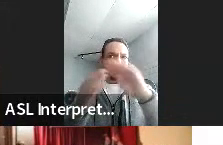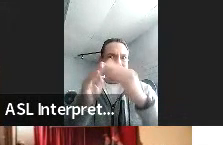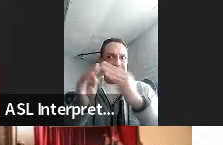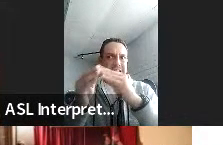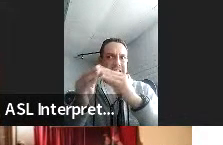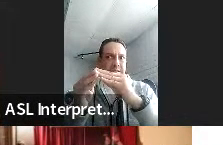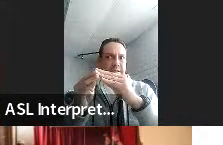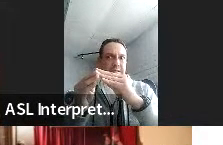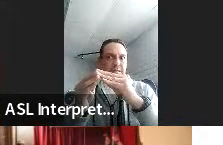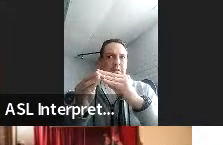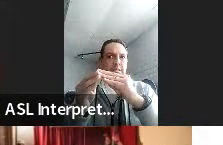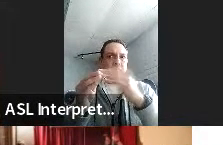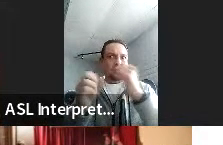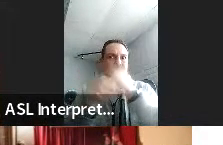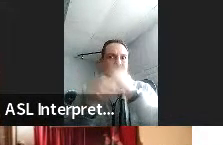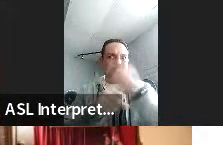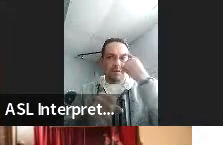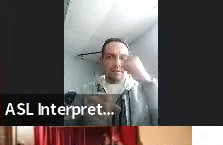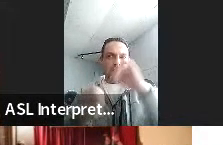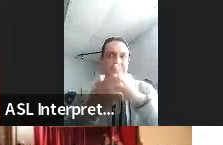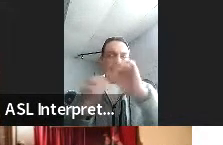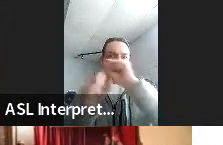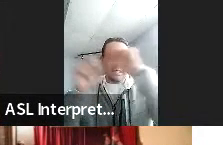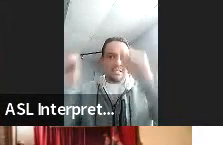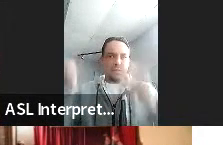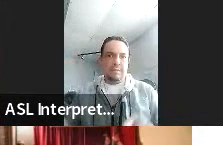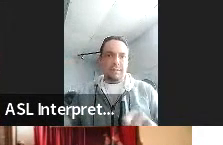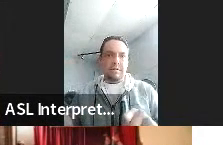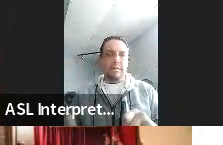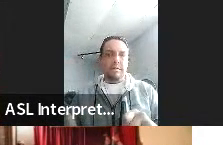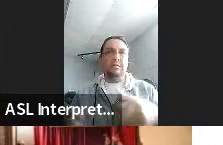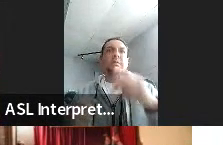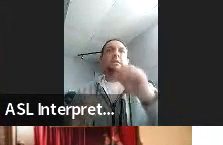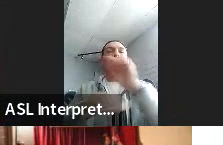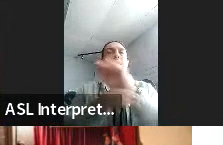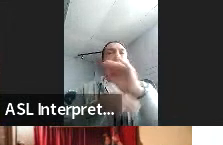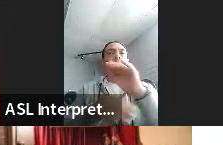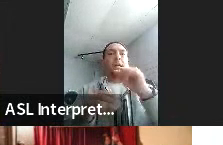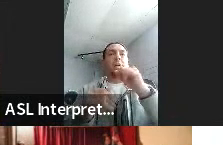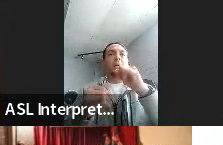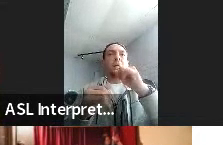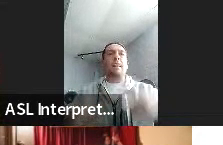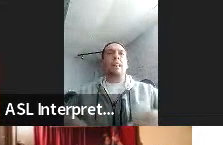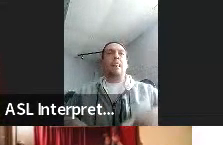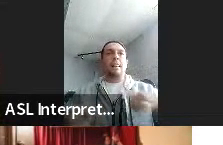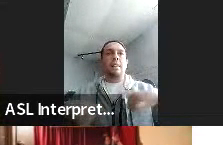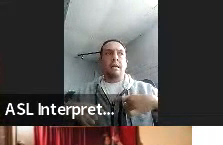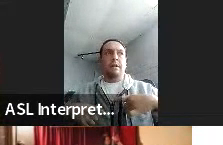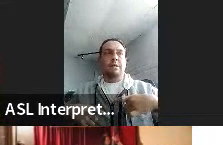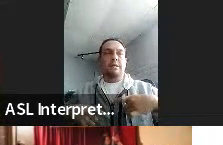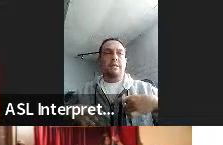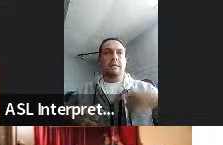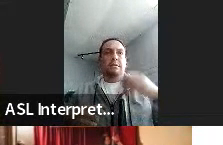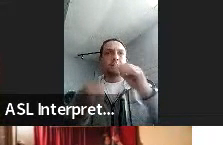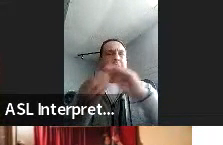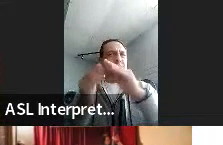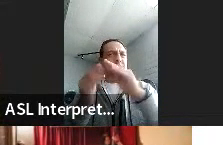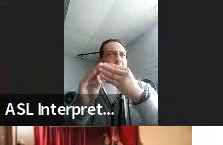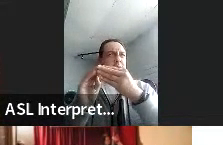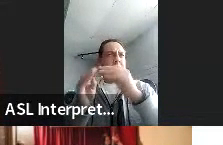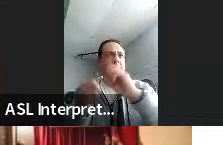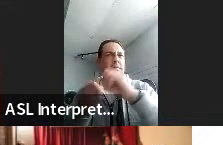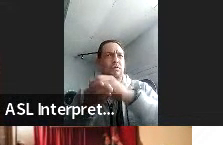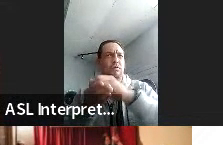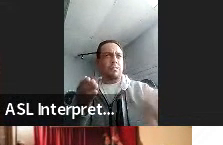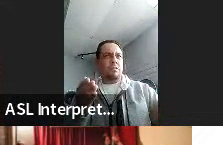Third, on nightlife, a few years ago, the City Council removed the discriminatory cabaret laws from the city's administrative code, but